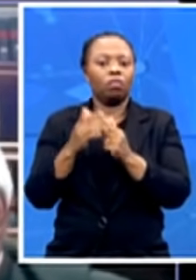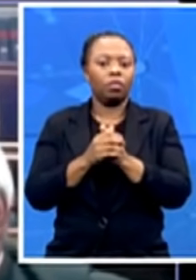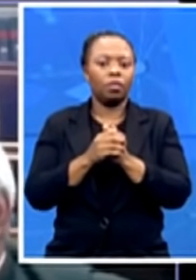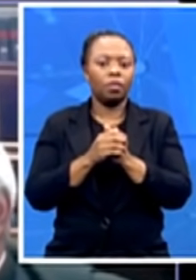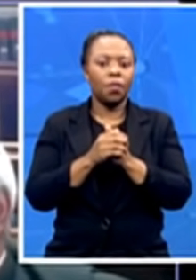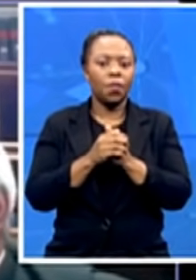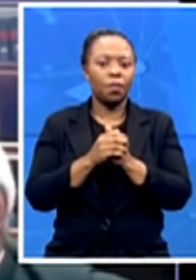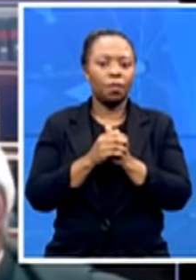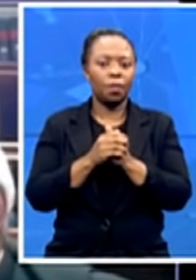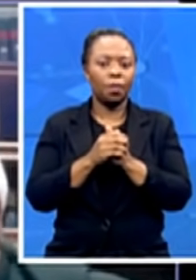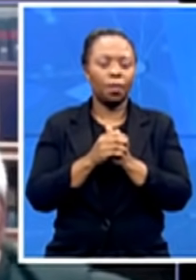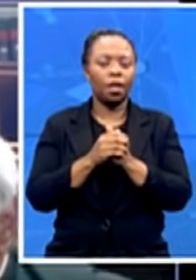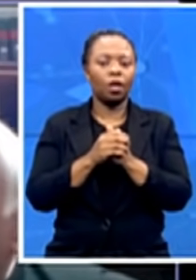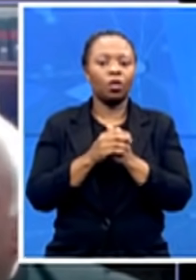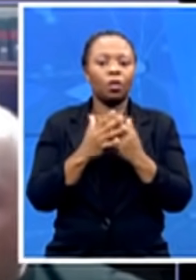facts